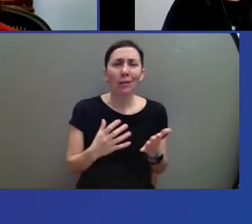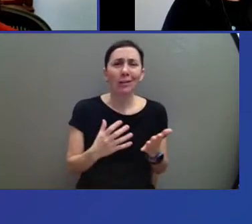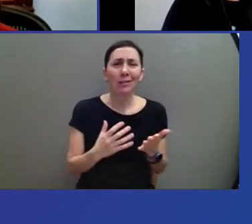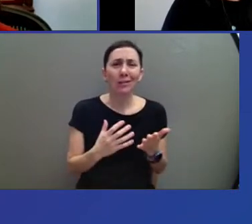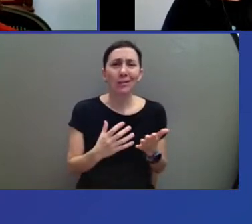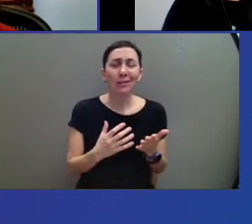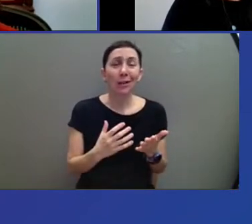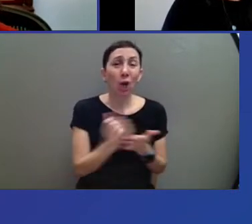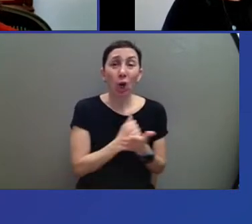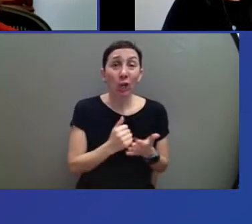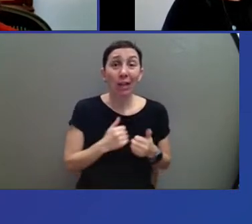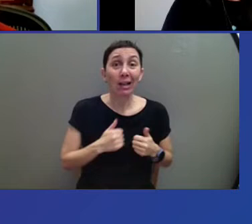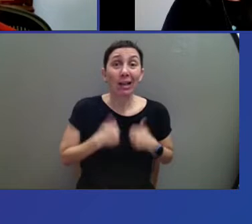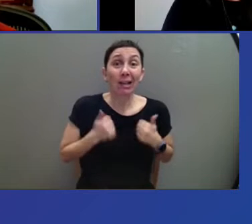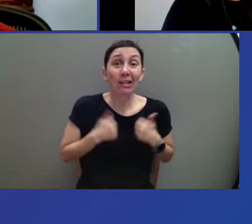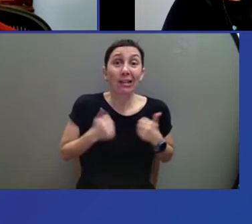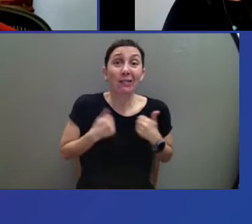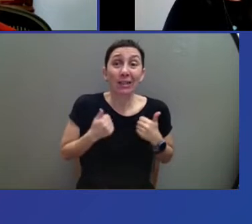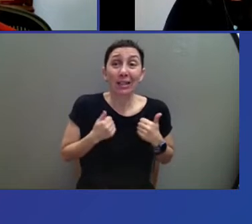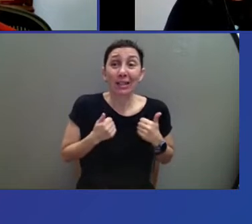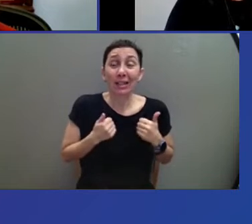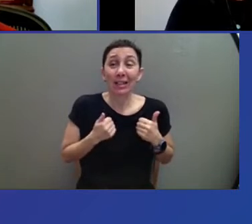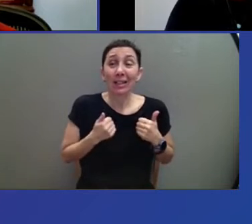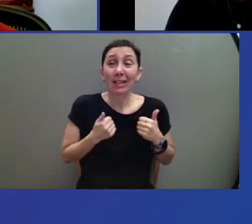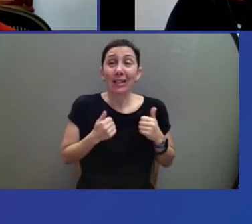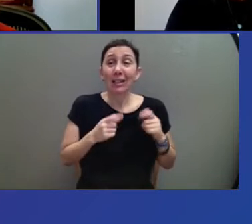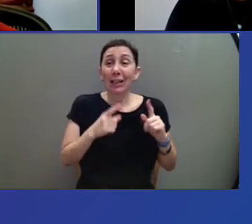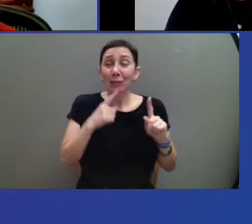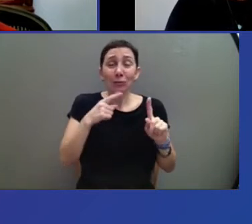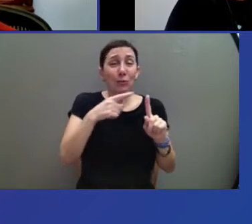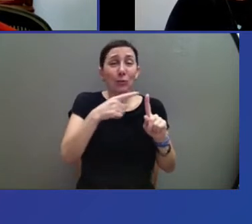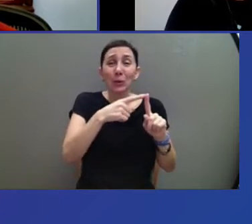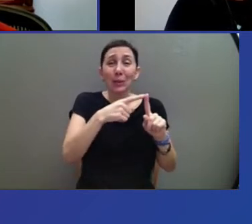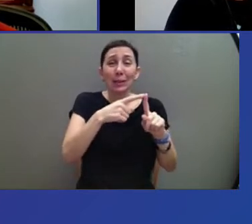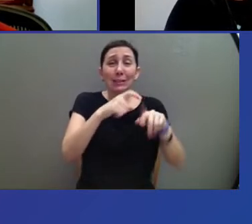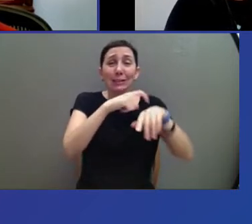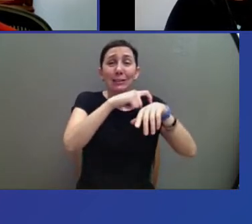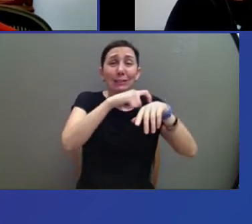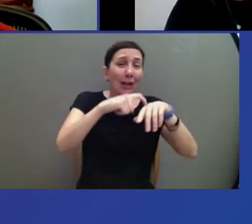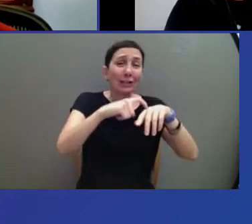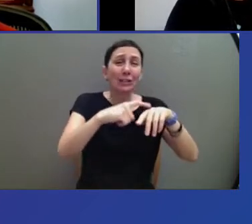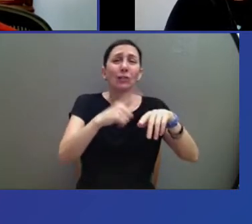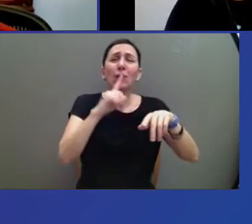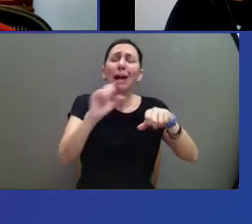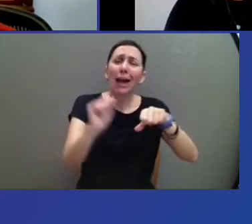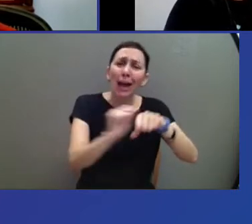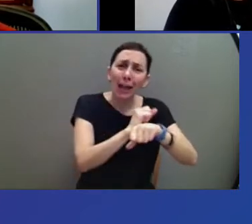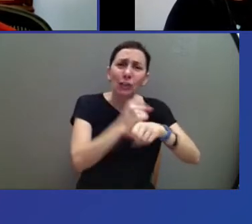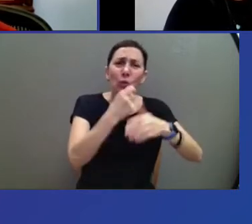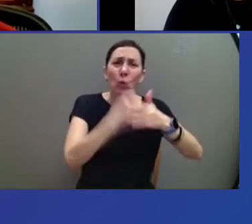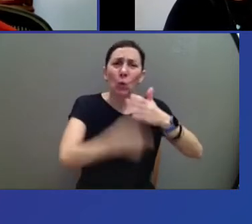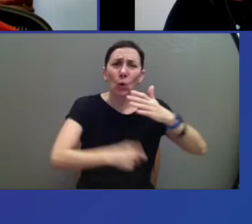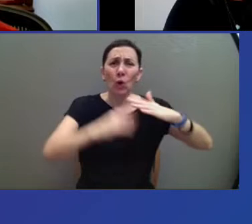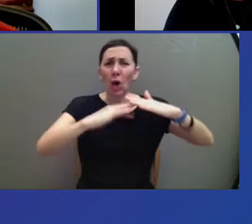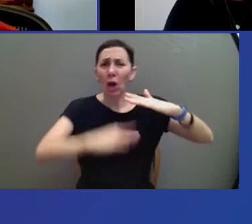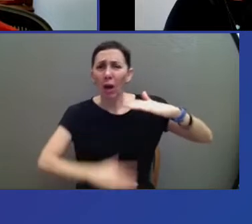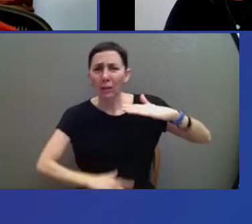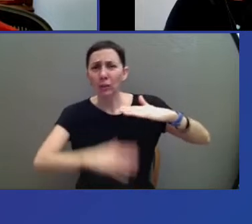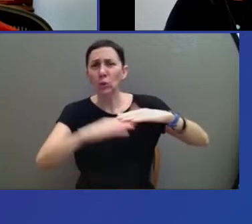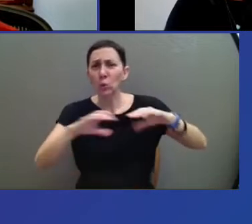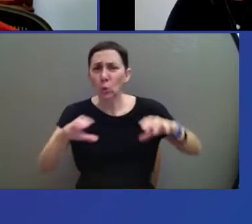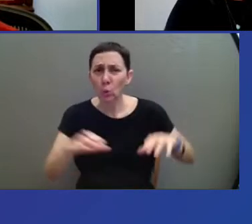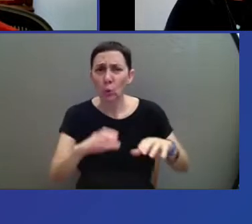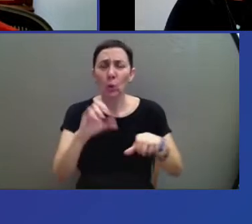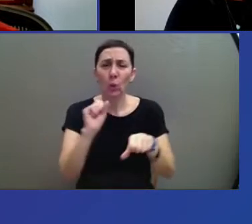the very tip of the iceberg of what it costs or what it's required for that work to be experienced